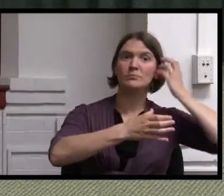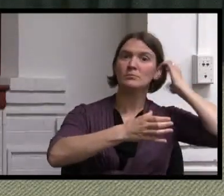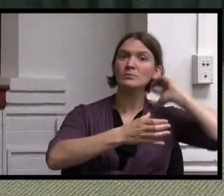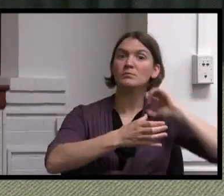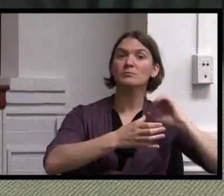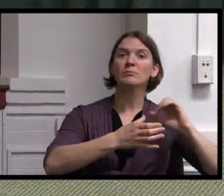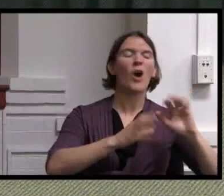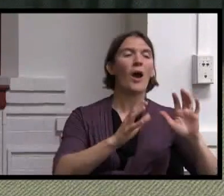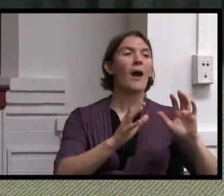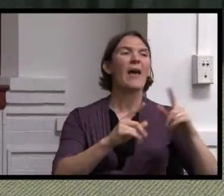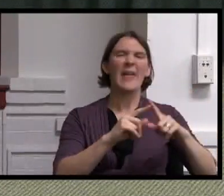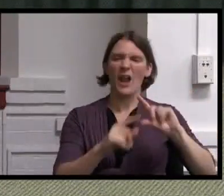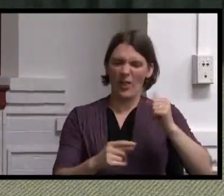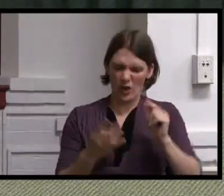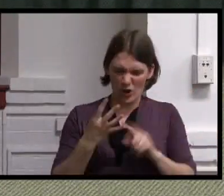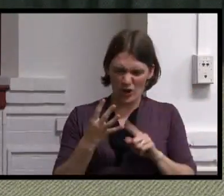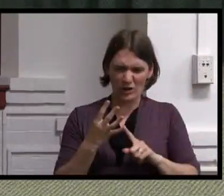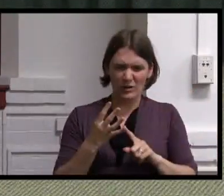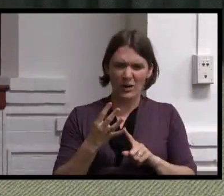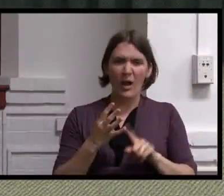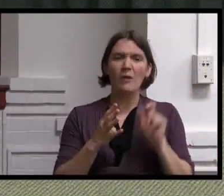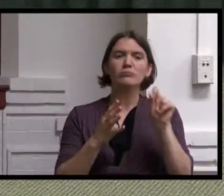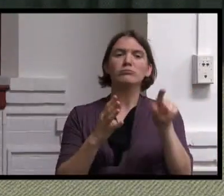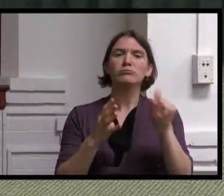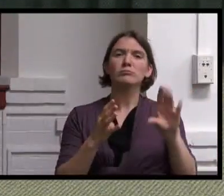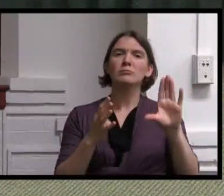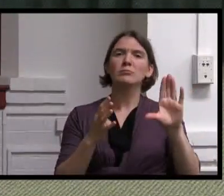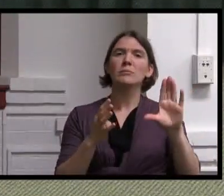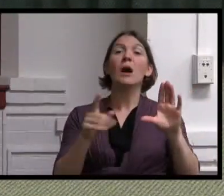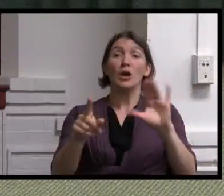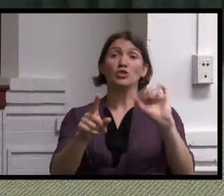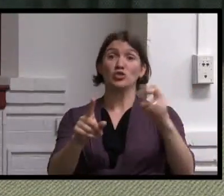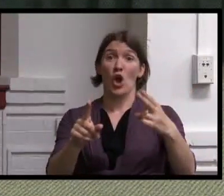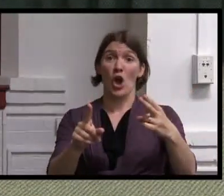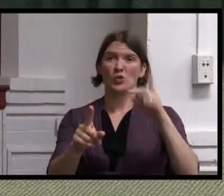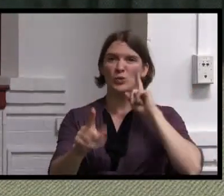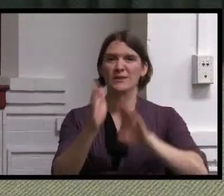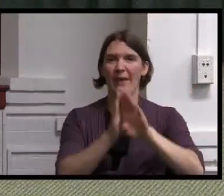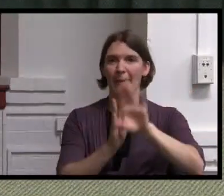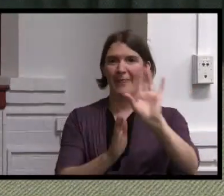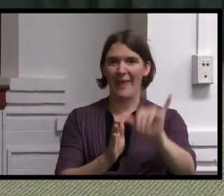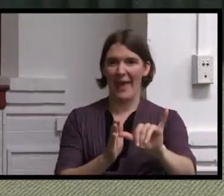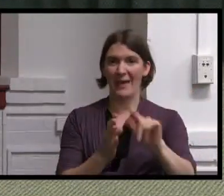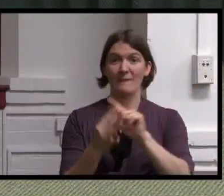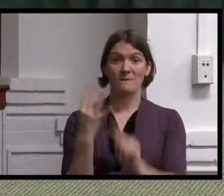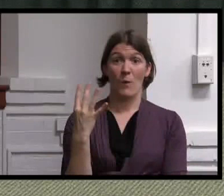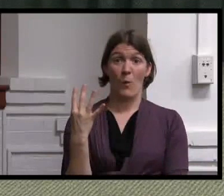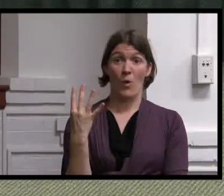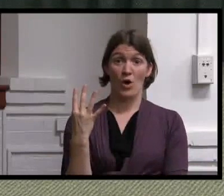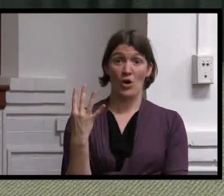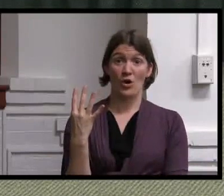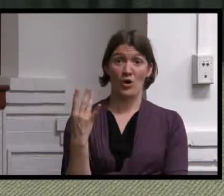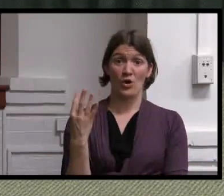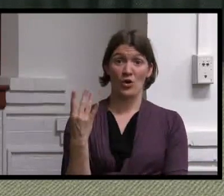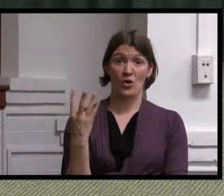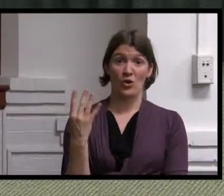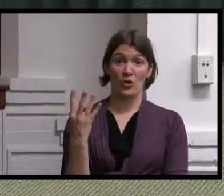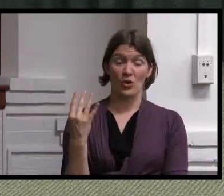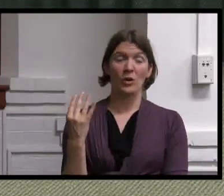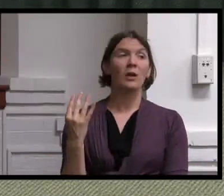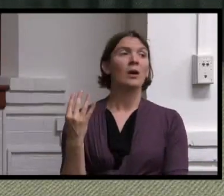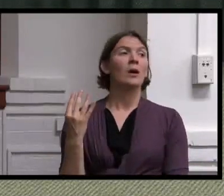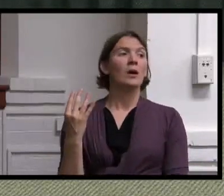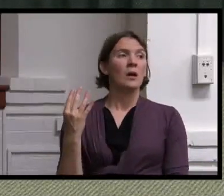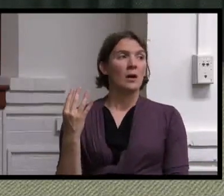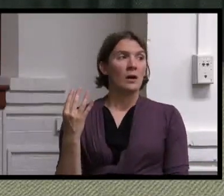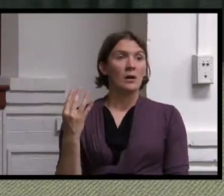the collection box was another one. Yeah. Josh, can you even work on that? And what I thought we would do is, we